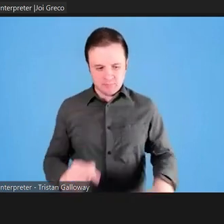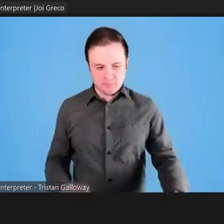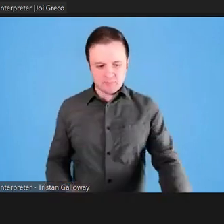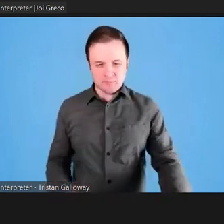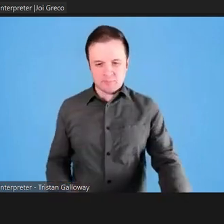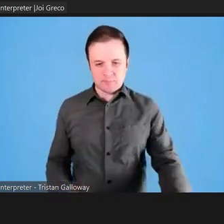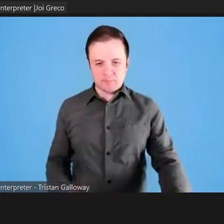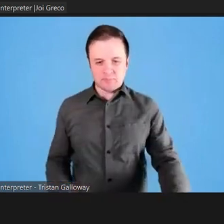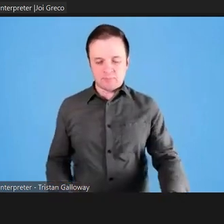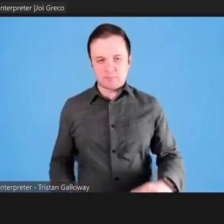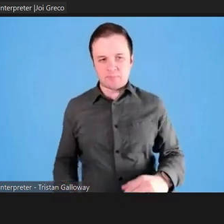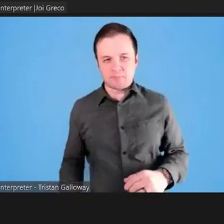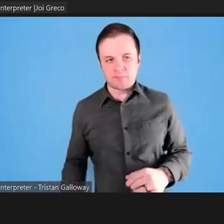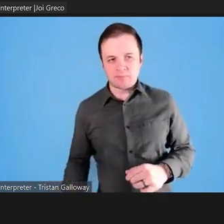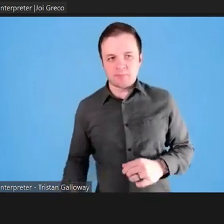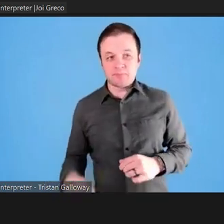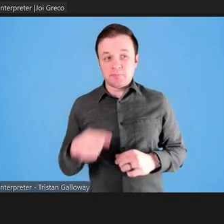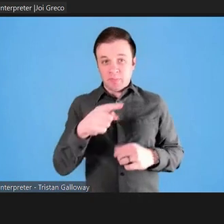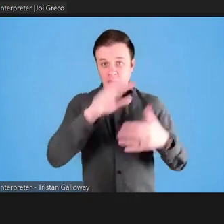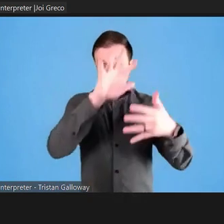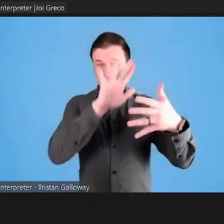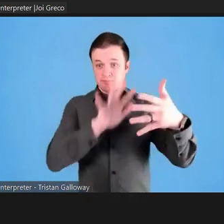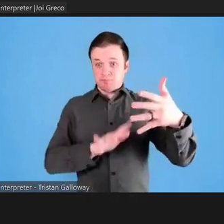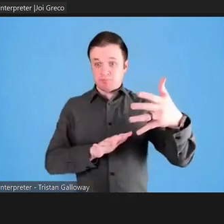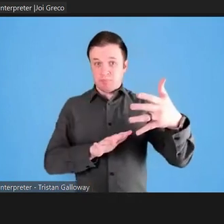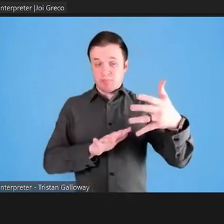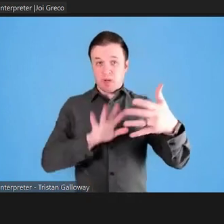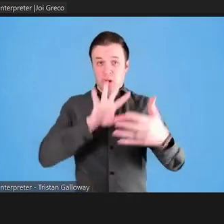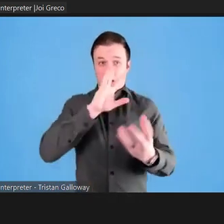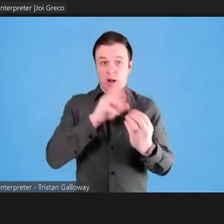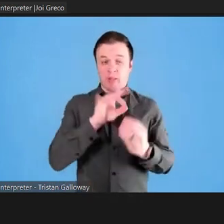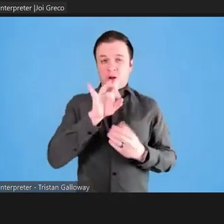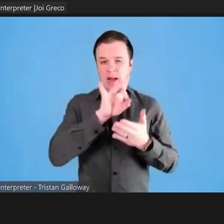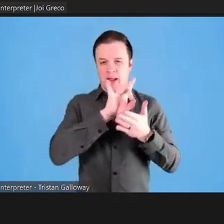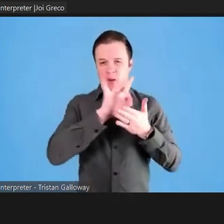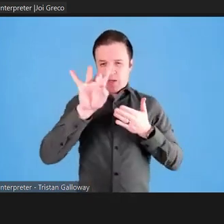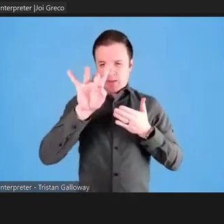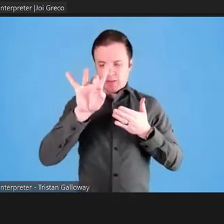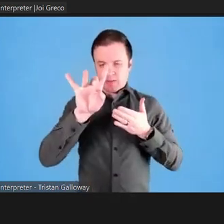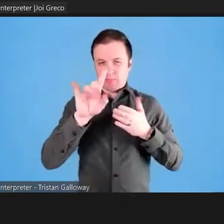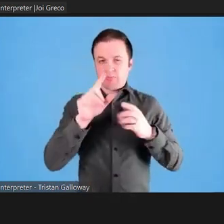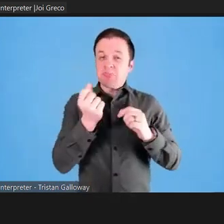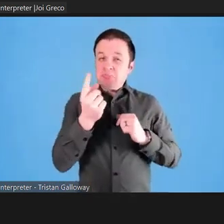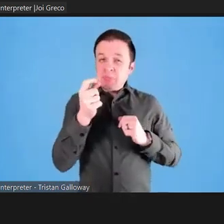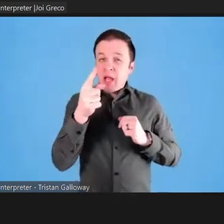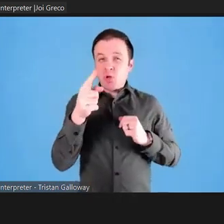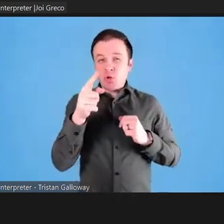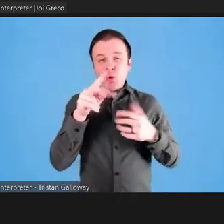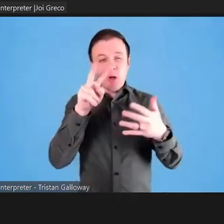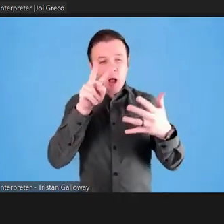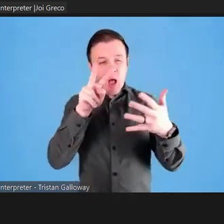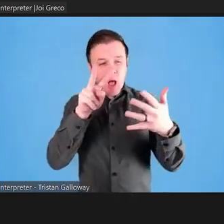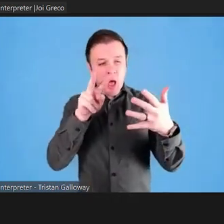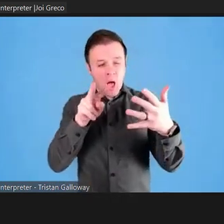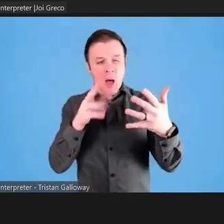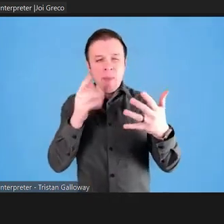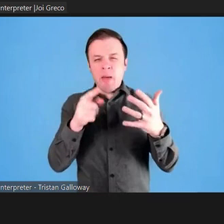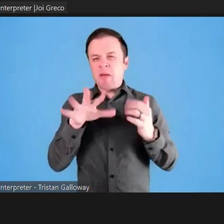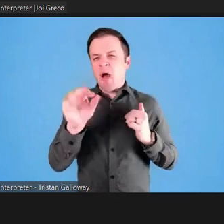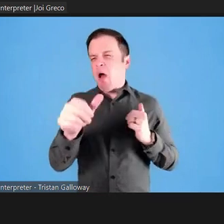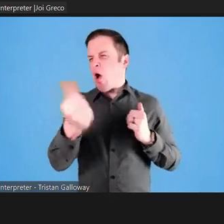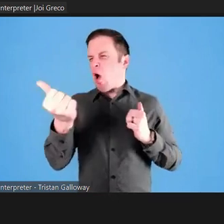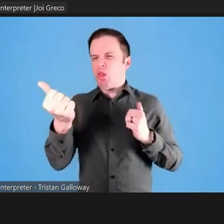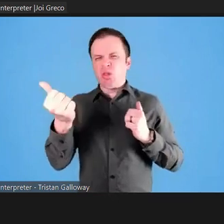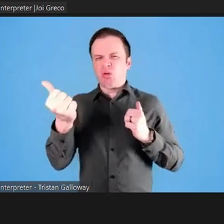The flow we've created covers an 8-week span. However, as you go through it, you may find a timeline that works better for